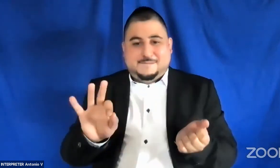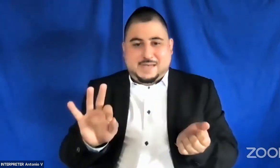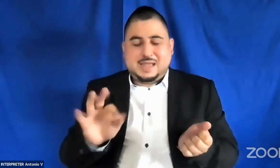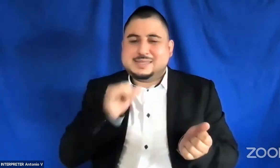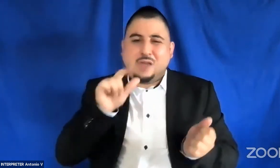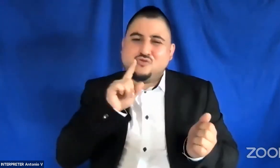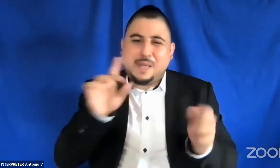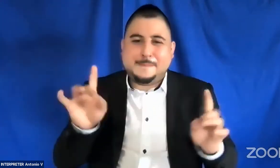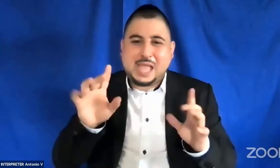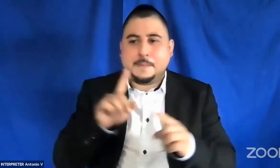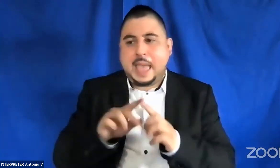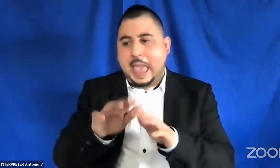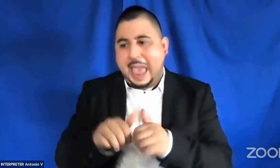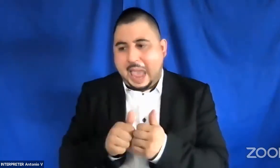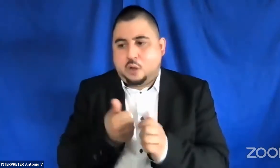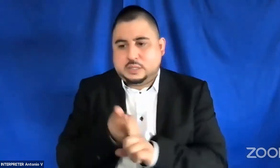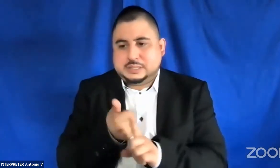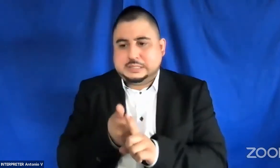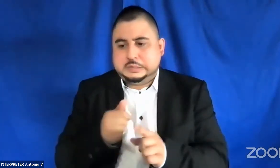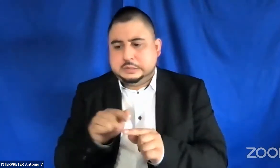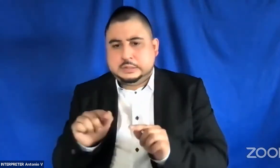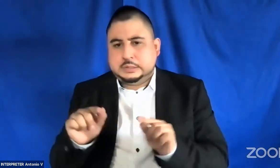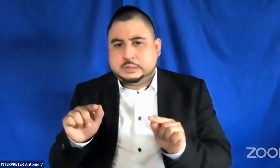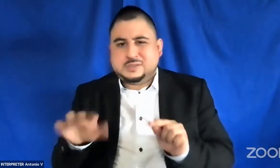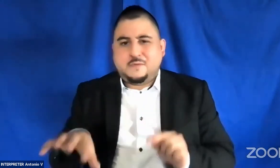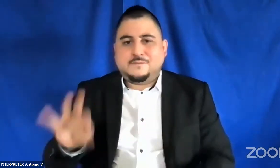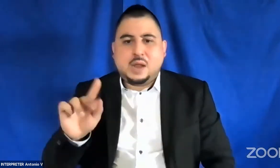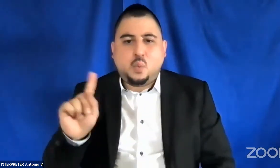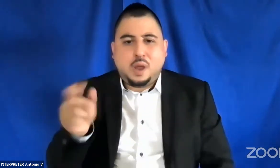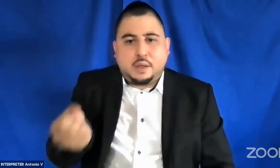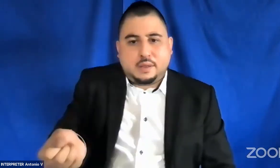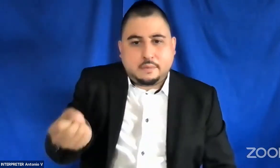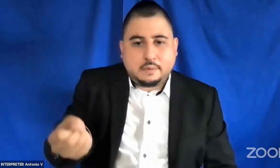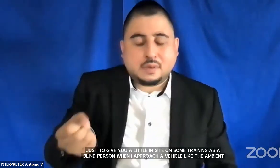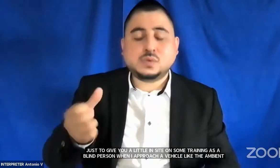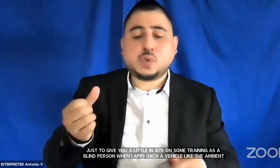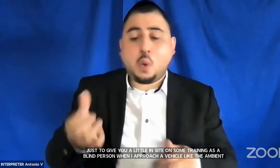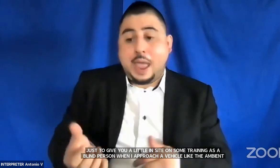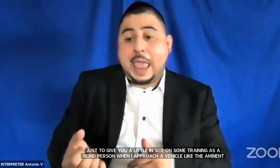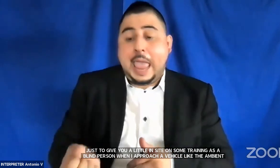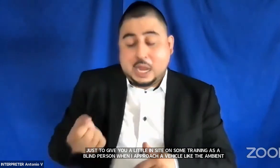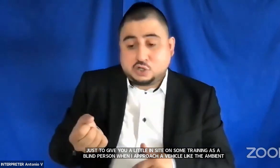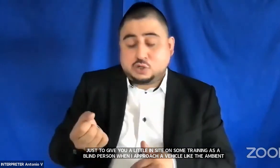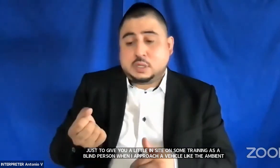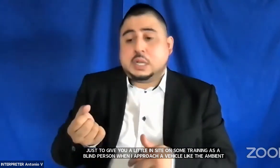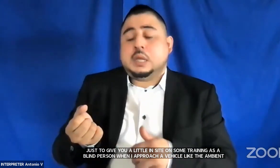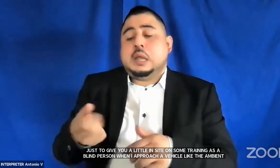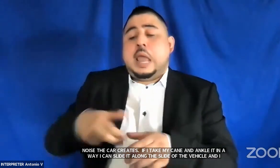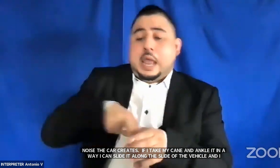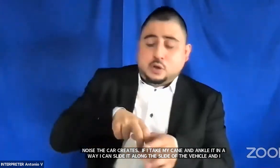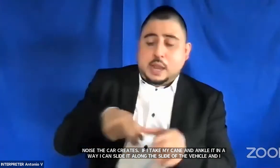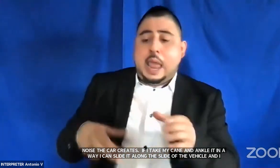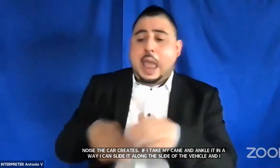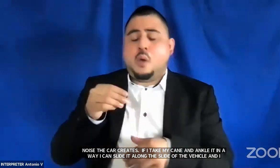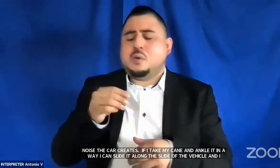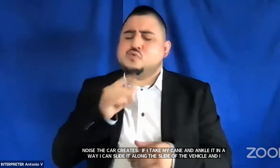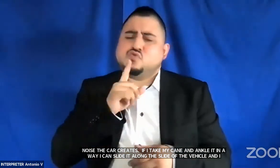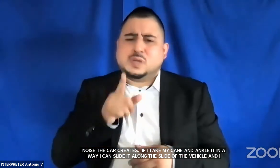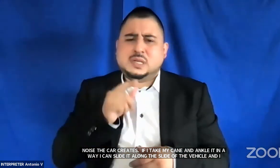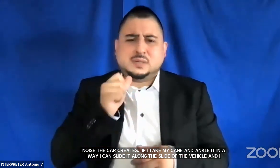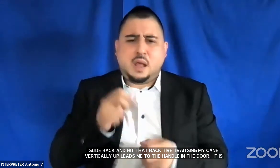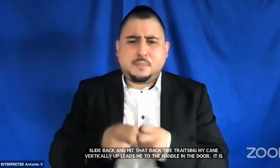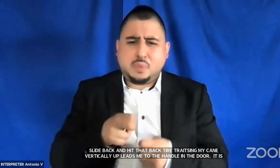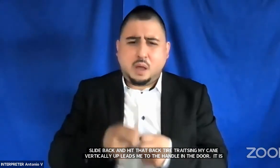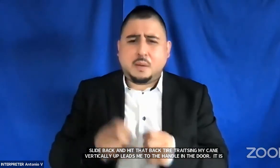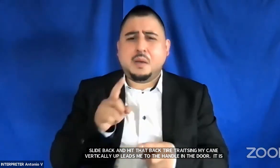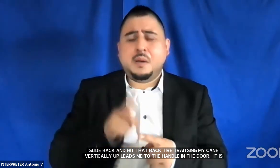magic. It's just a matter of training and learning how to do things. So entering an existing vehicle is probably not going to be as much of a problem. But we